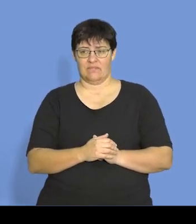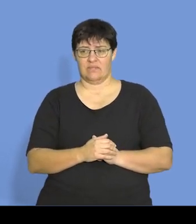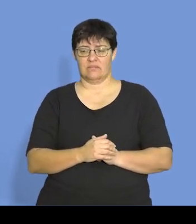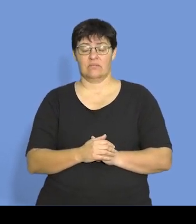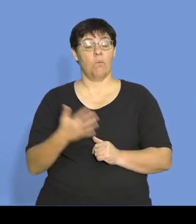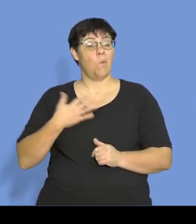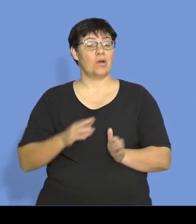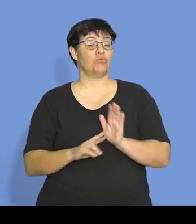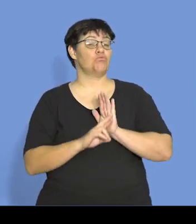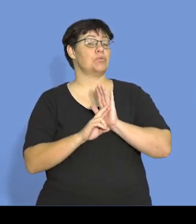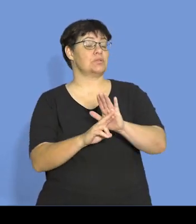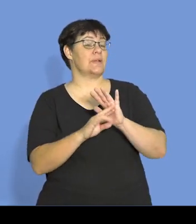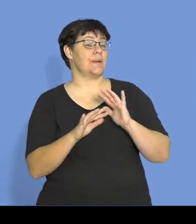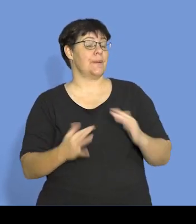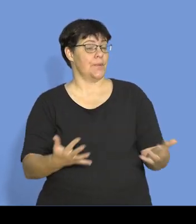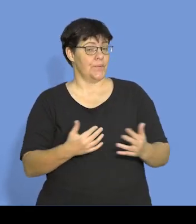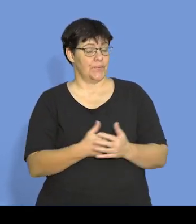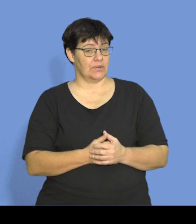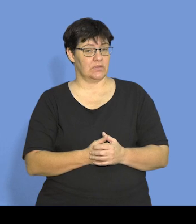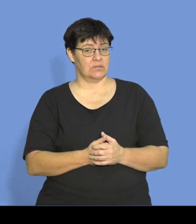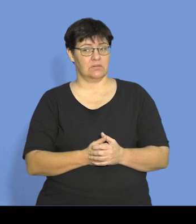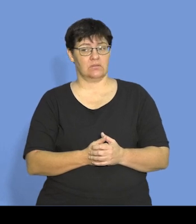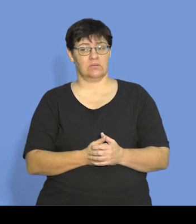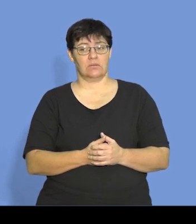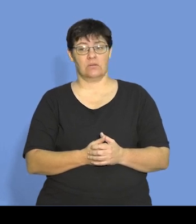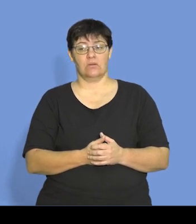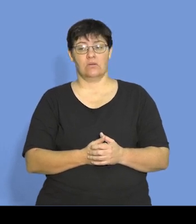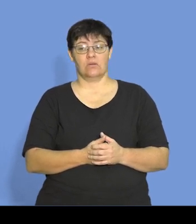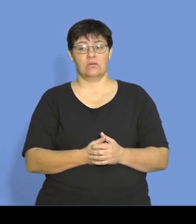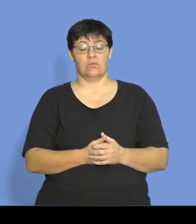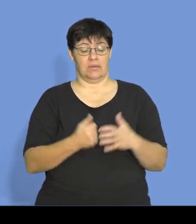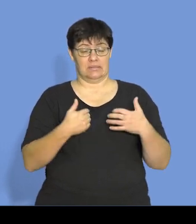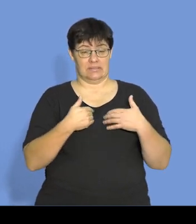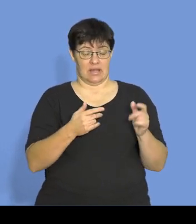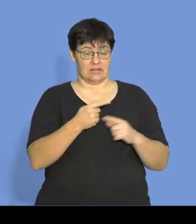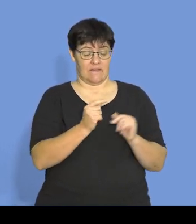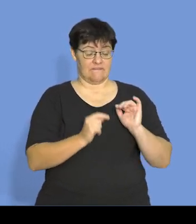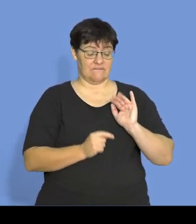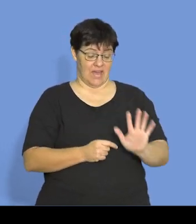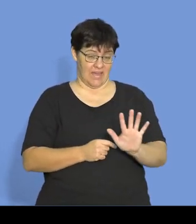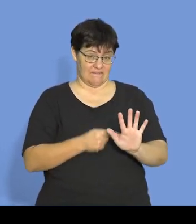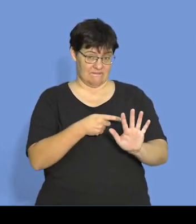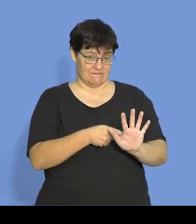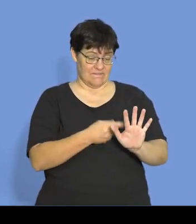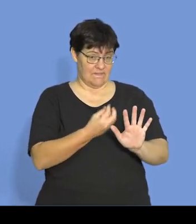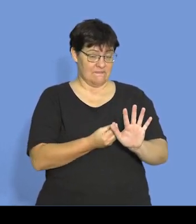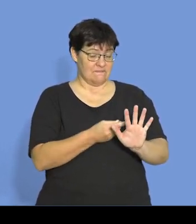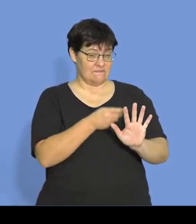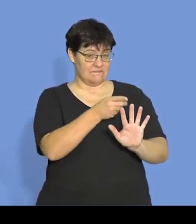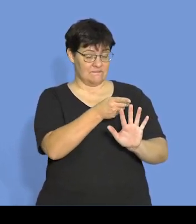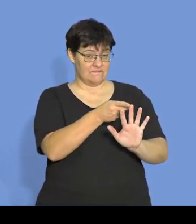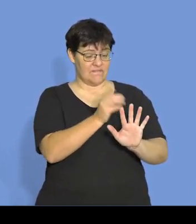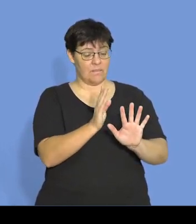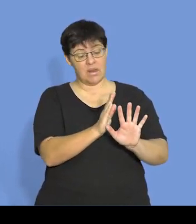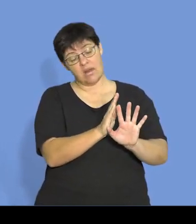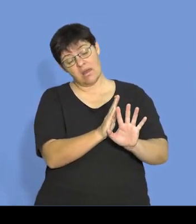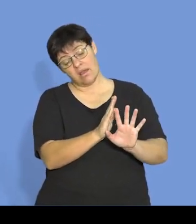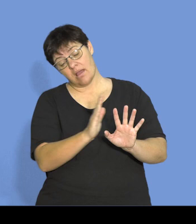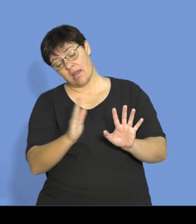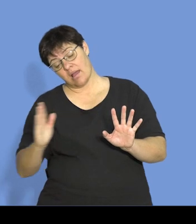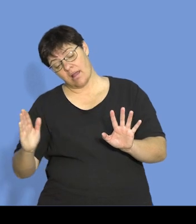If I want to represent this on a number line, I will then say that if I have 5 there, anything that